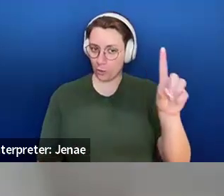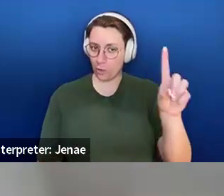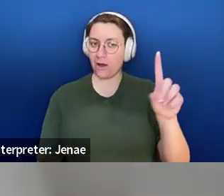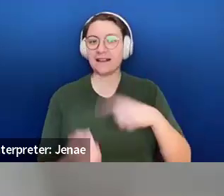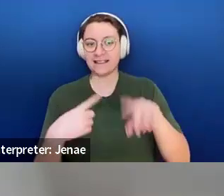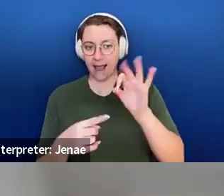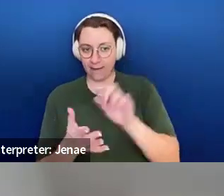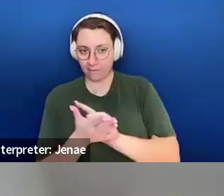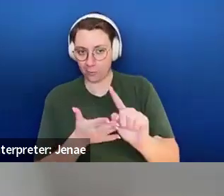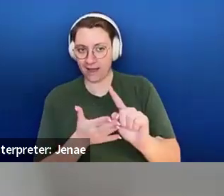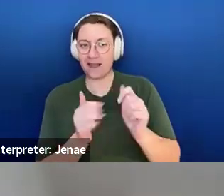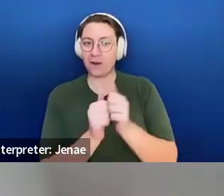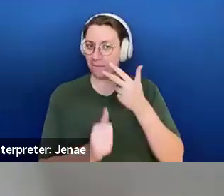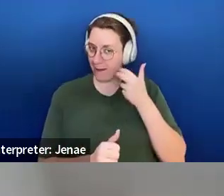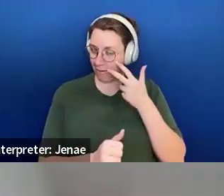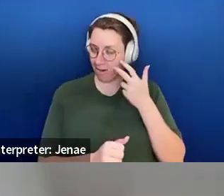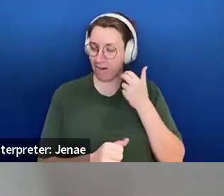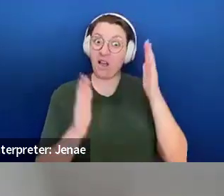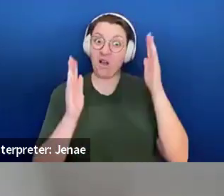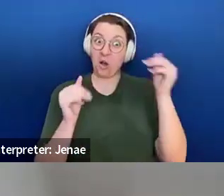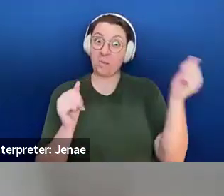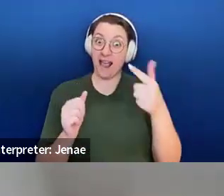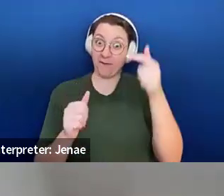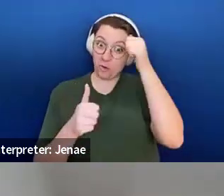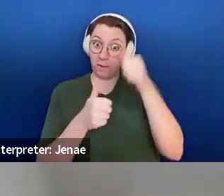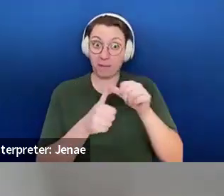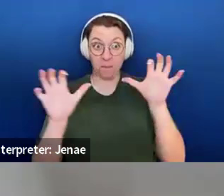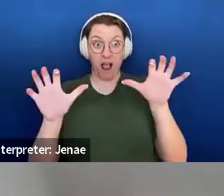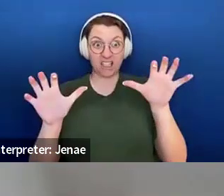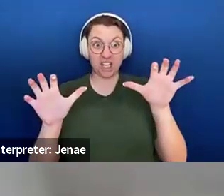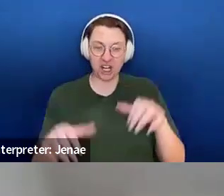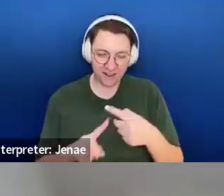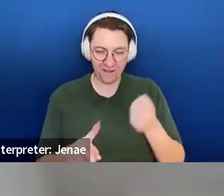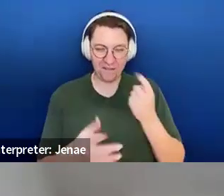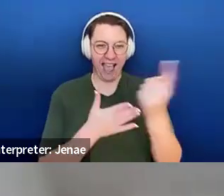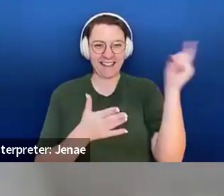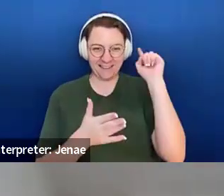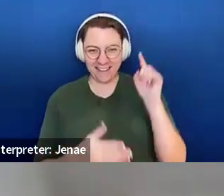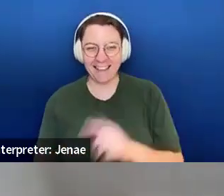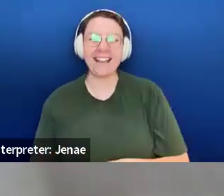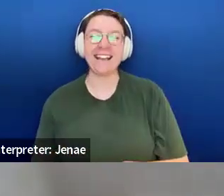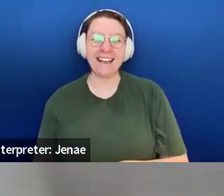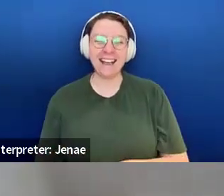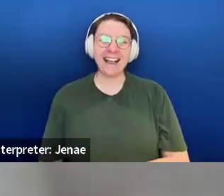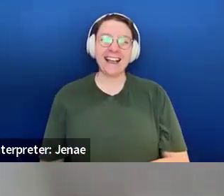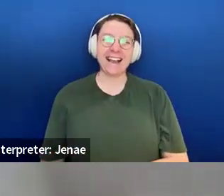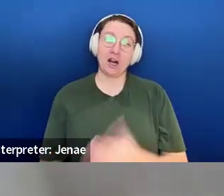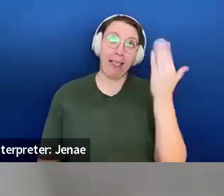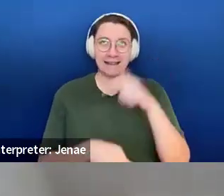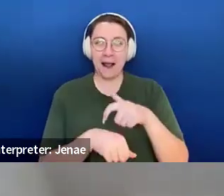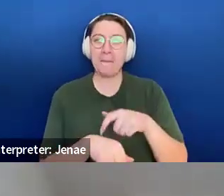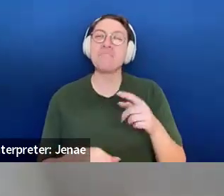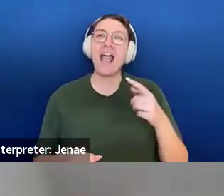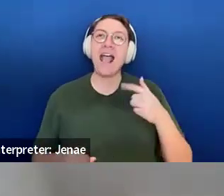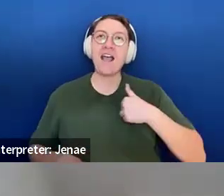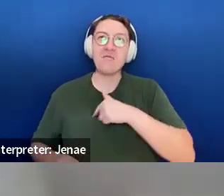sign of the week with Michael. I hope everyone remembers Monster from last time. And we're going to